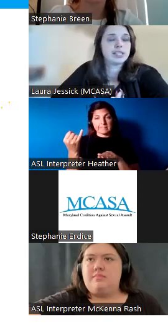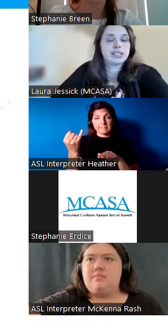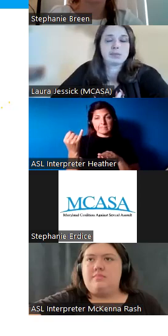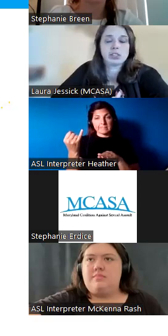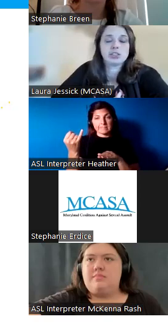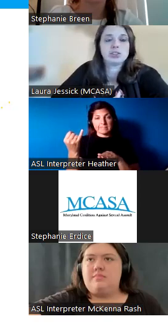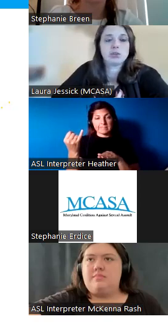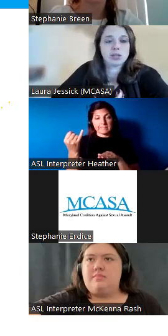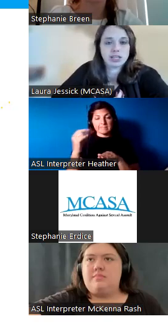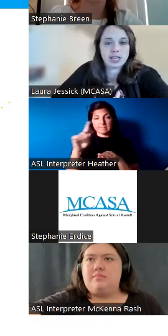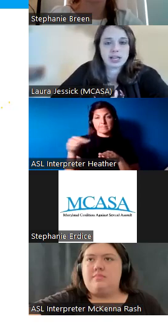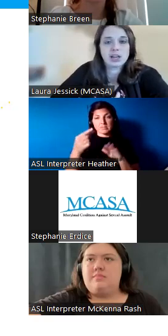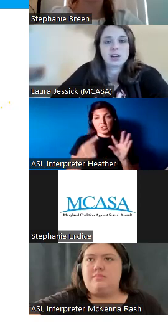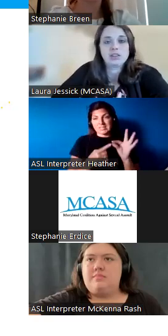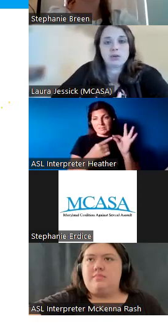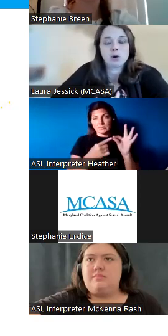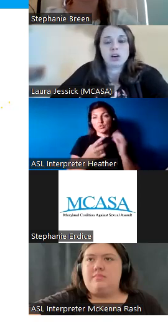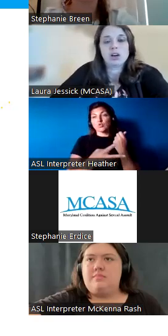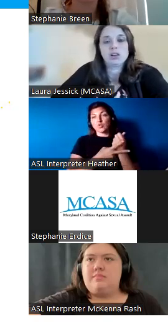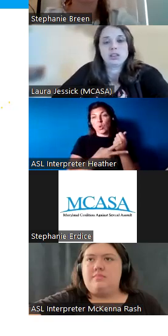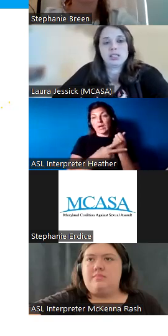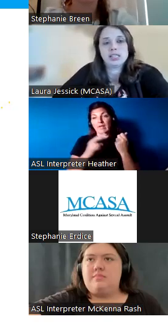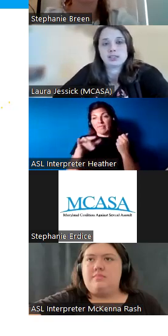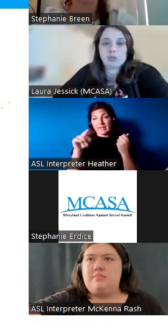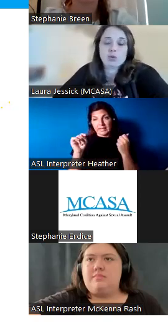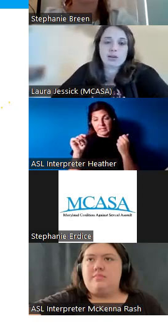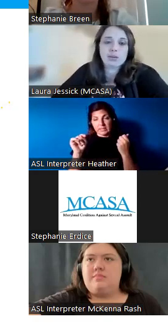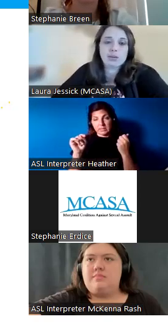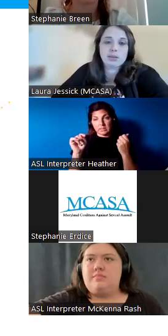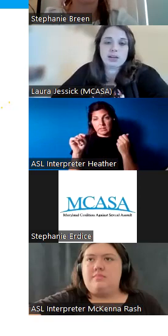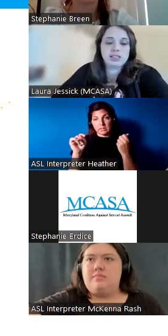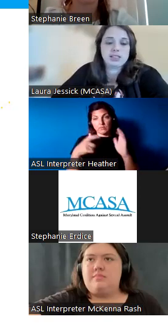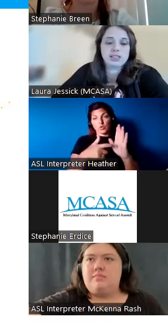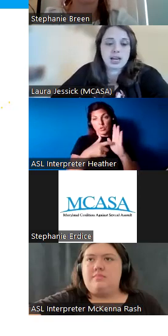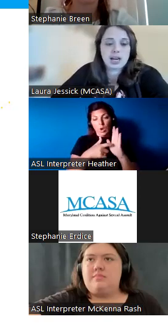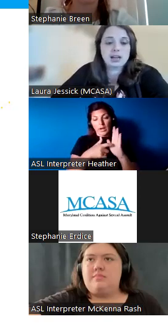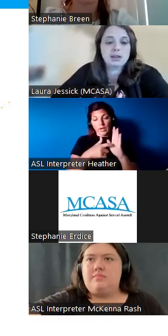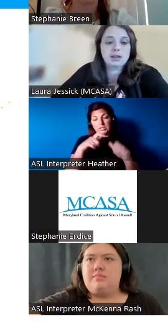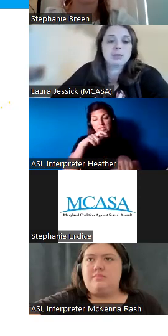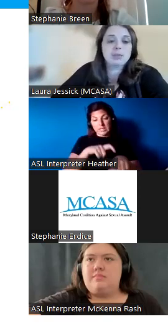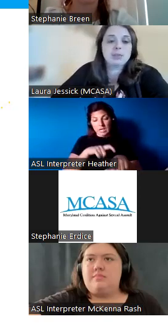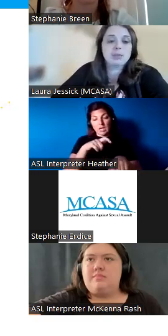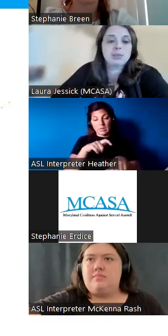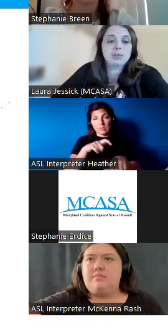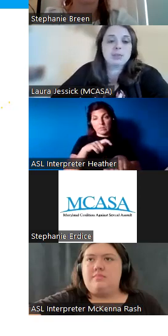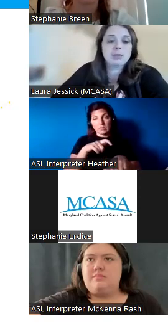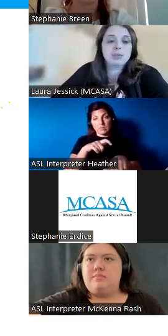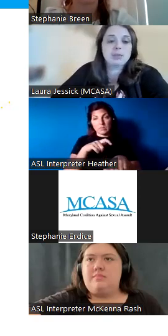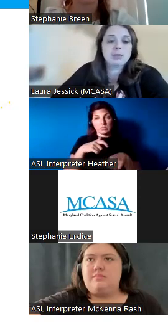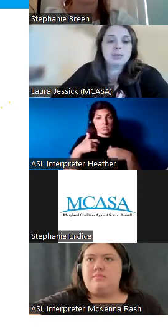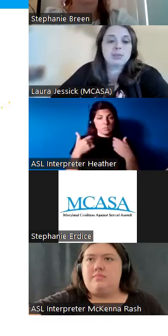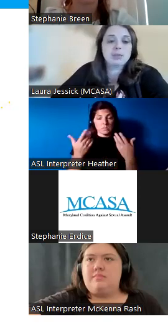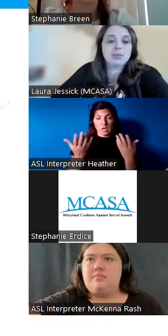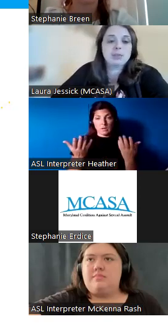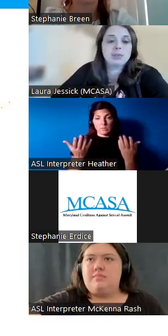there's just an exemption to storing the kit for the required period of time